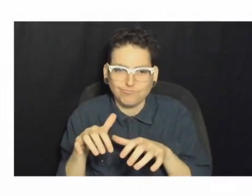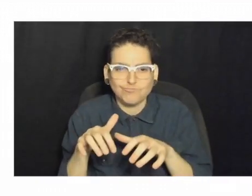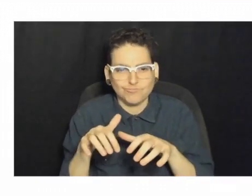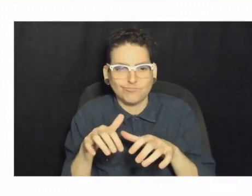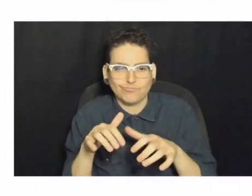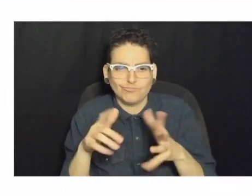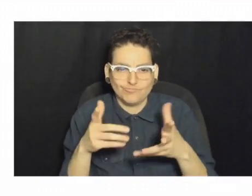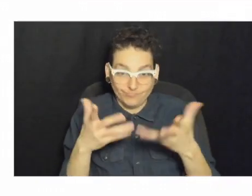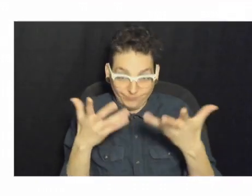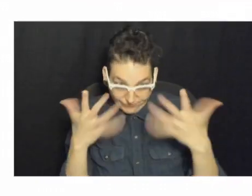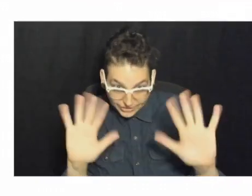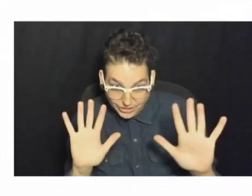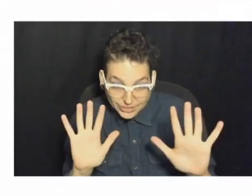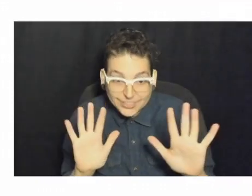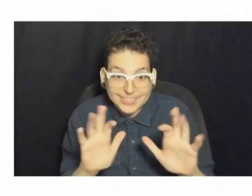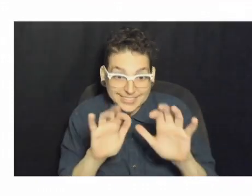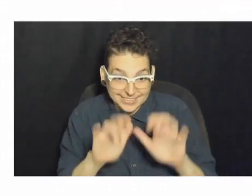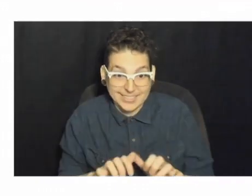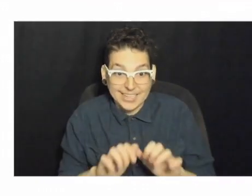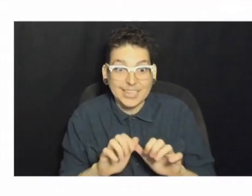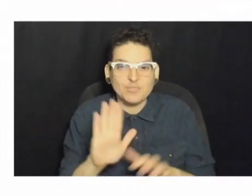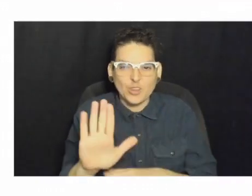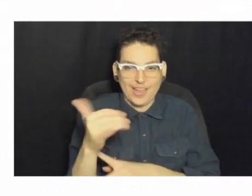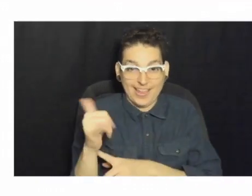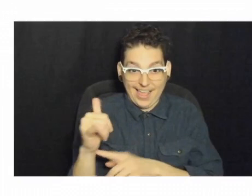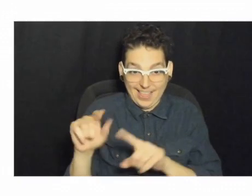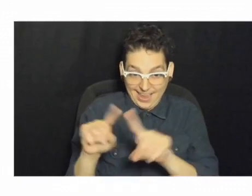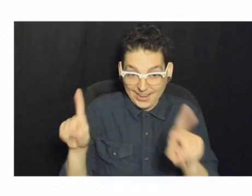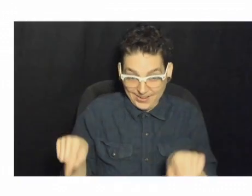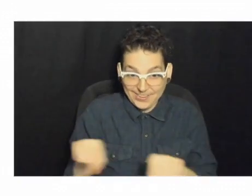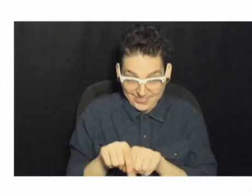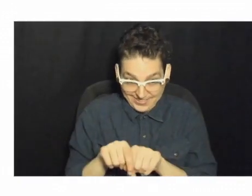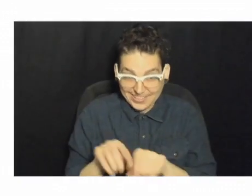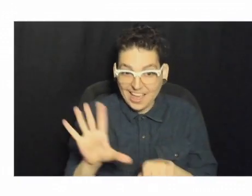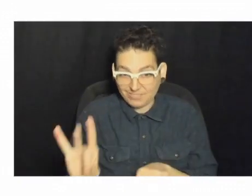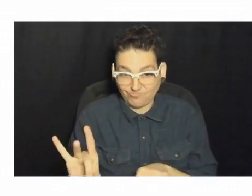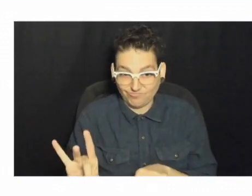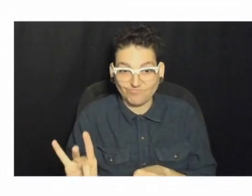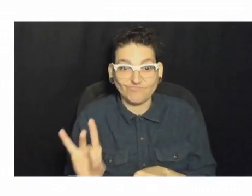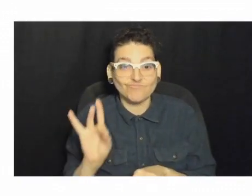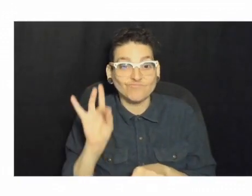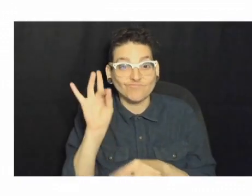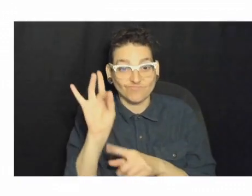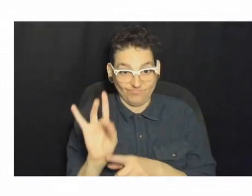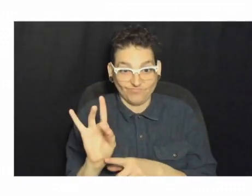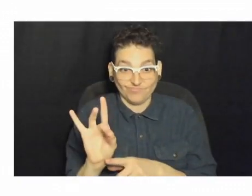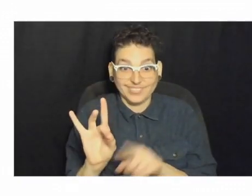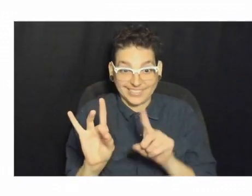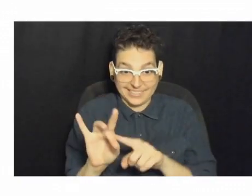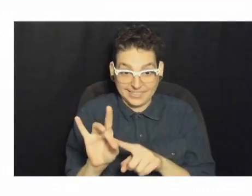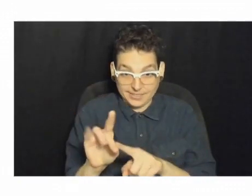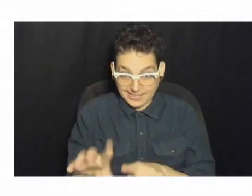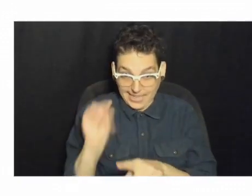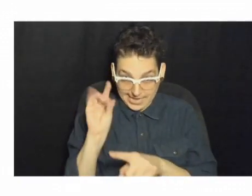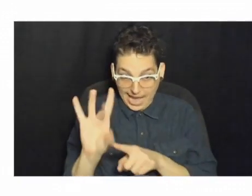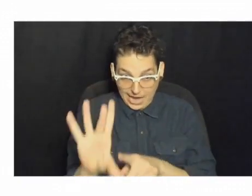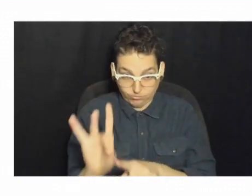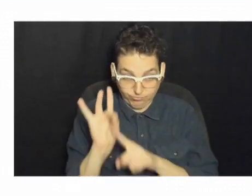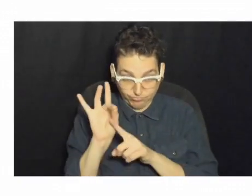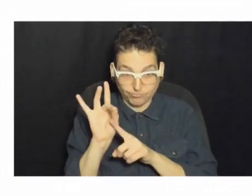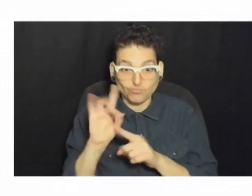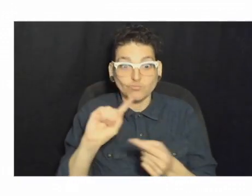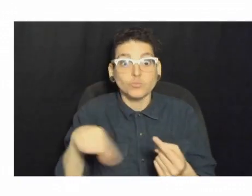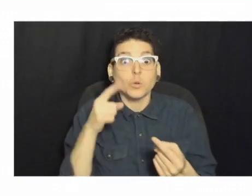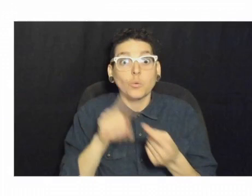click outside of that sticky. When you're typing in it, it'll be sort of grayed out and hard for other folks to read. Once